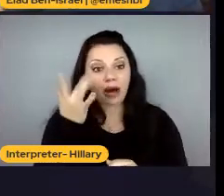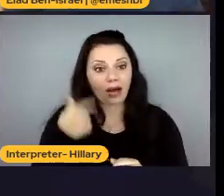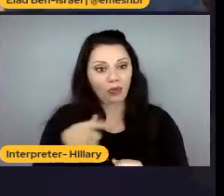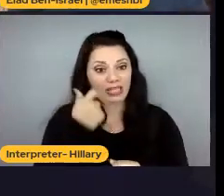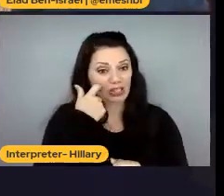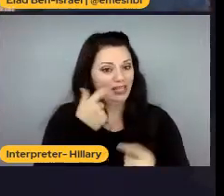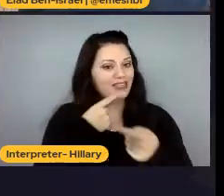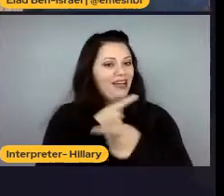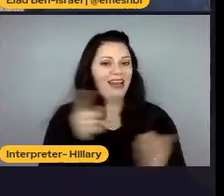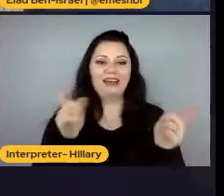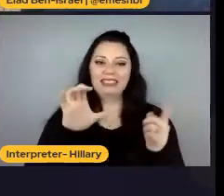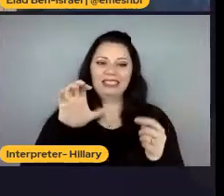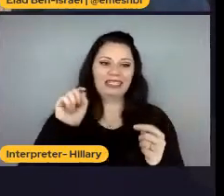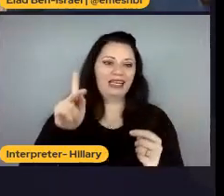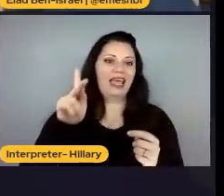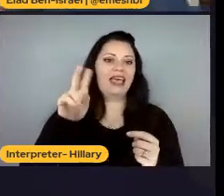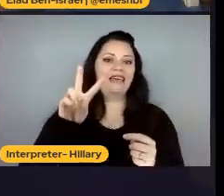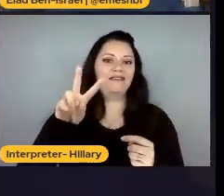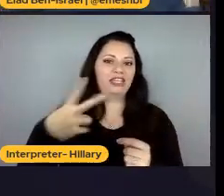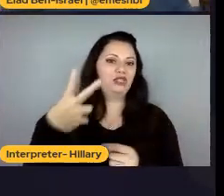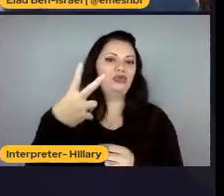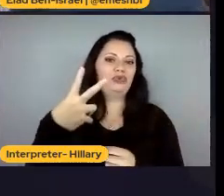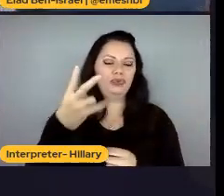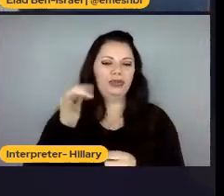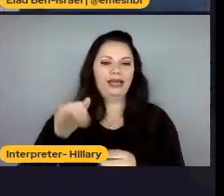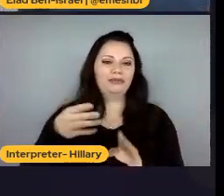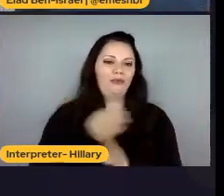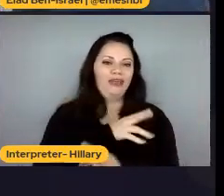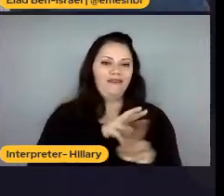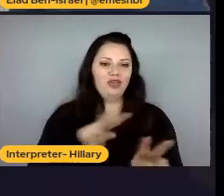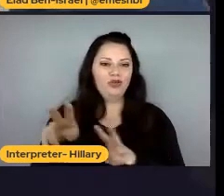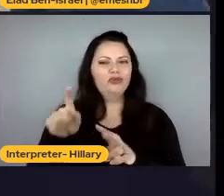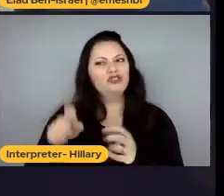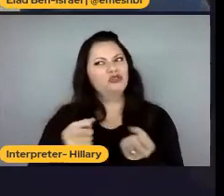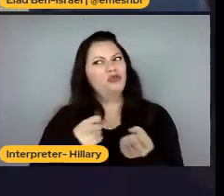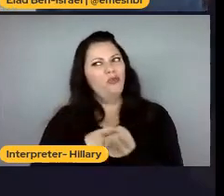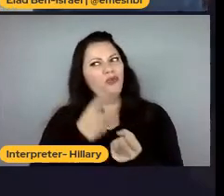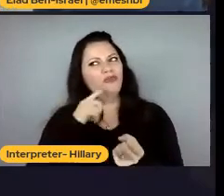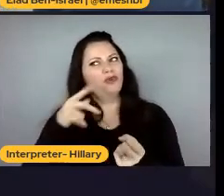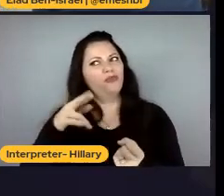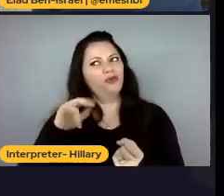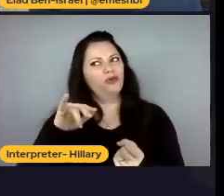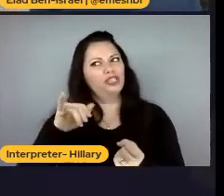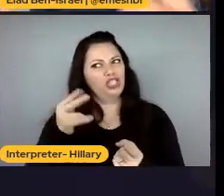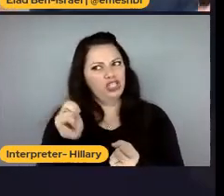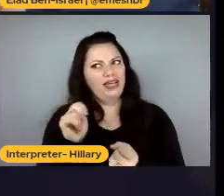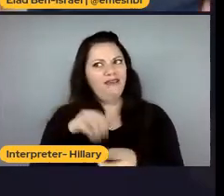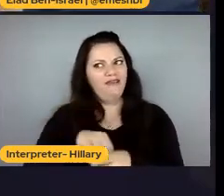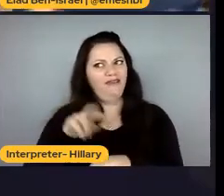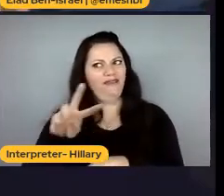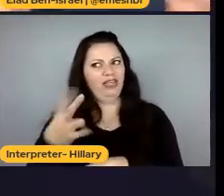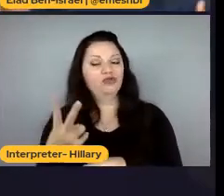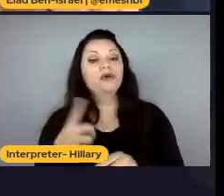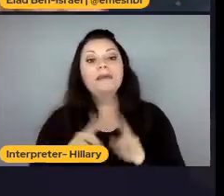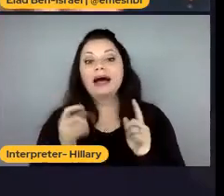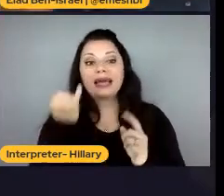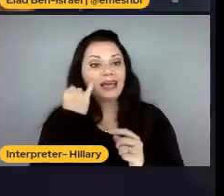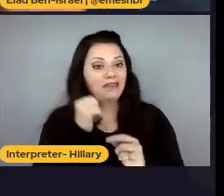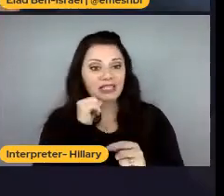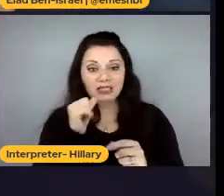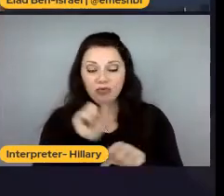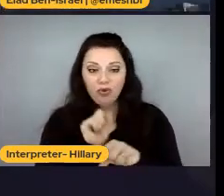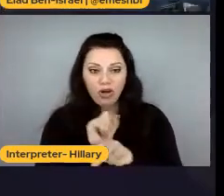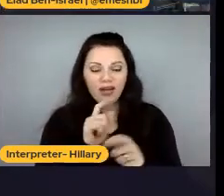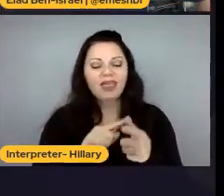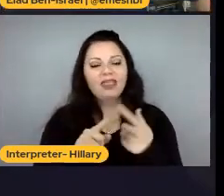announced CDK v2 developer preview, and I was thinking, well, we should probably have support for Projen in v2, but if it doesn't work, I can